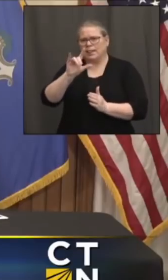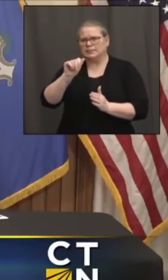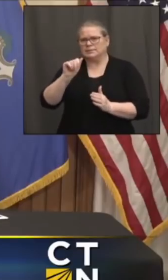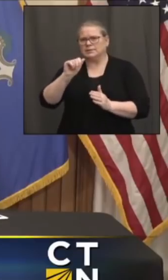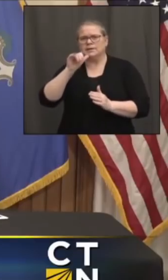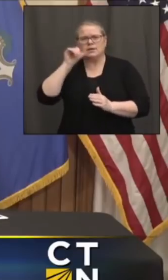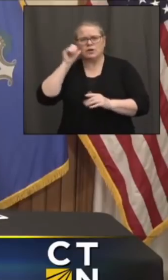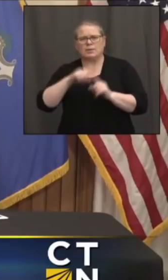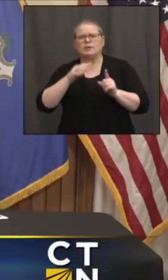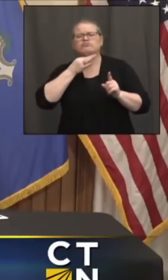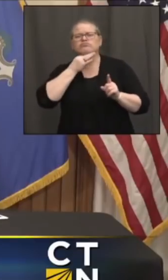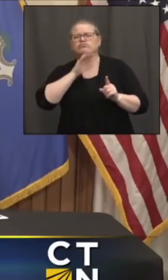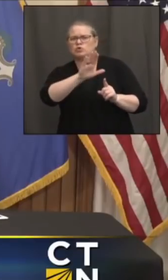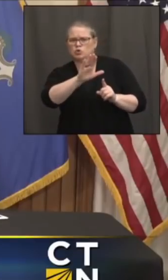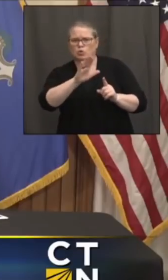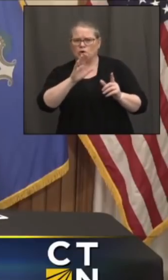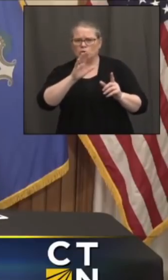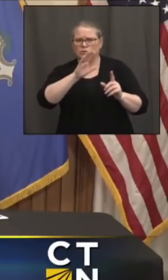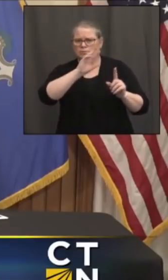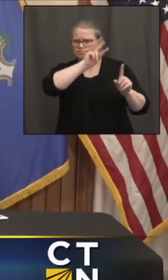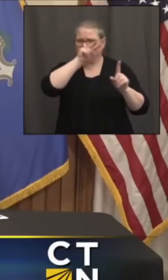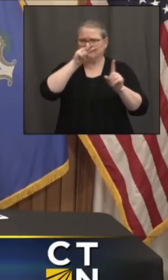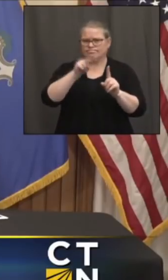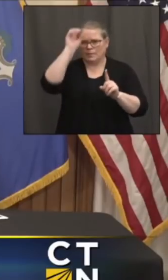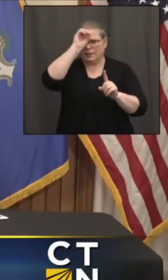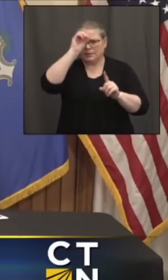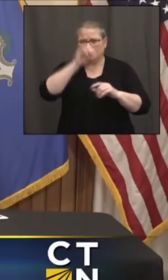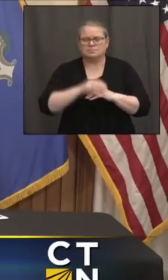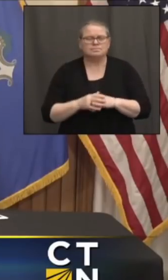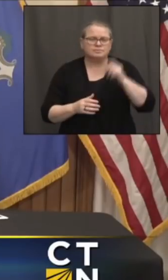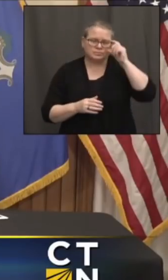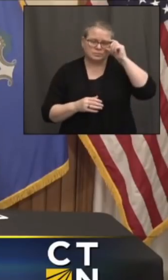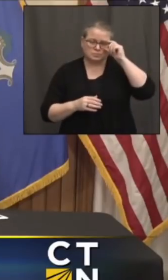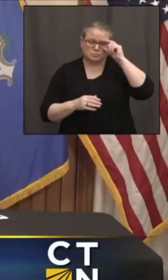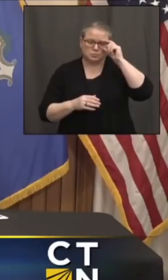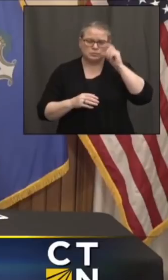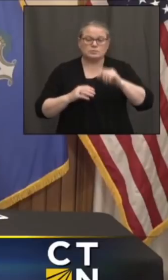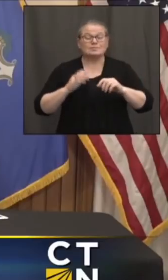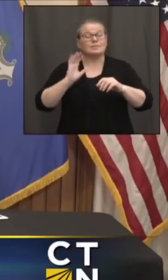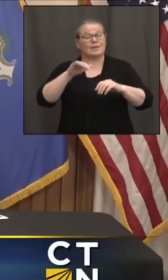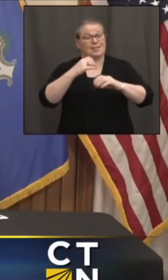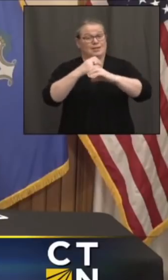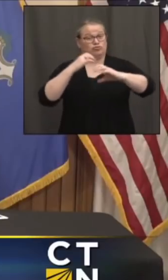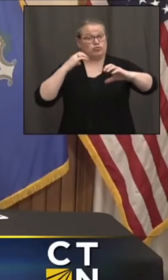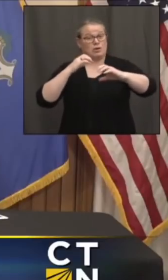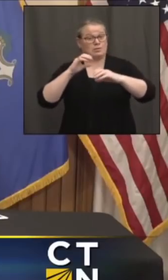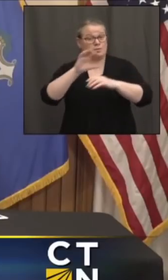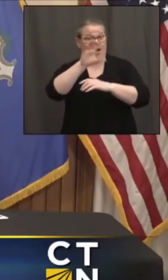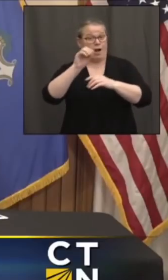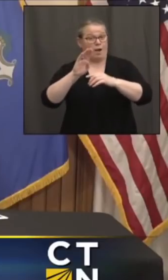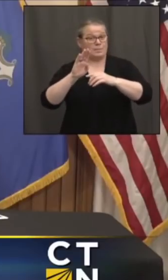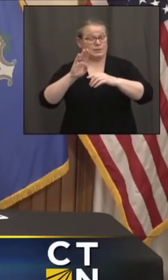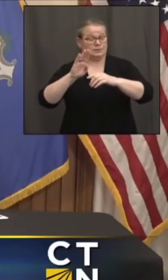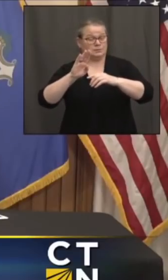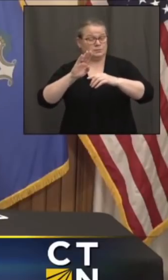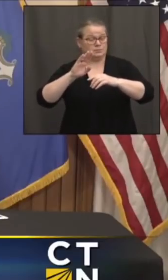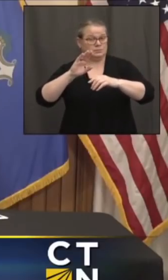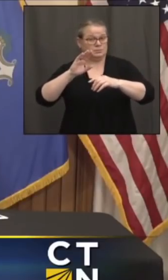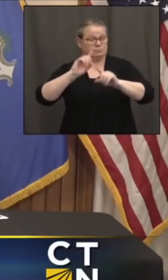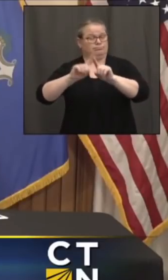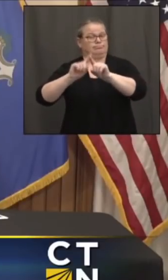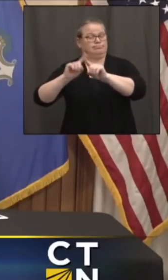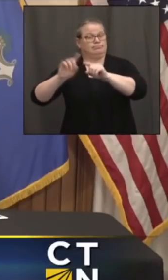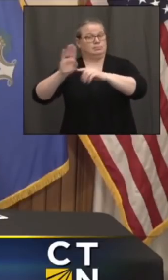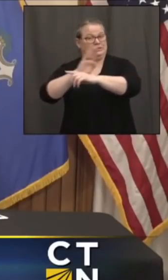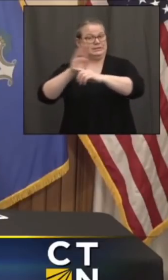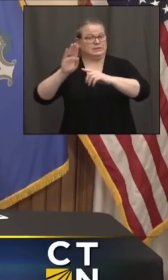The trucking industry is looking at this new mileage fee and saying, hey, you couldn't get tolls passed last year. How is